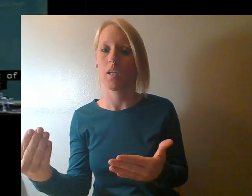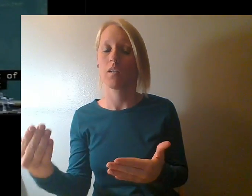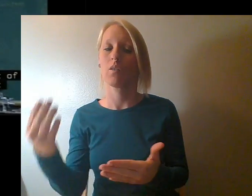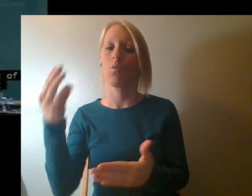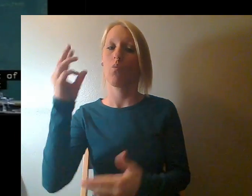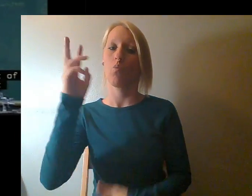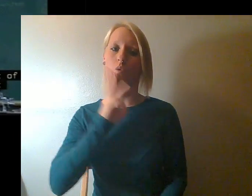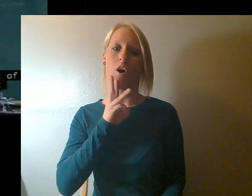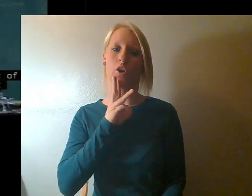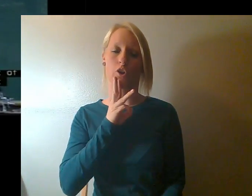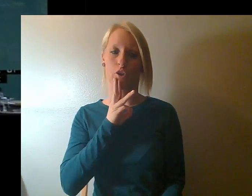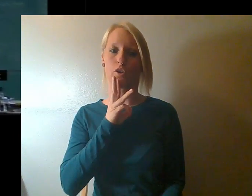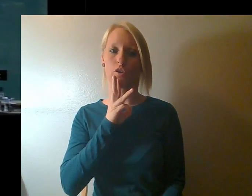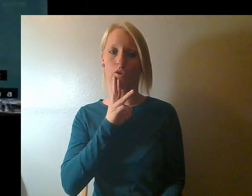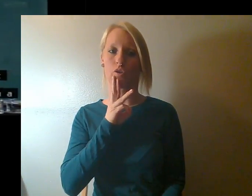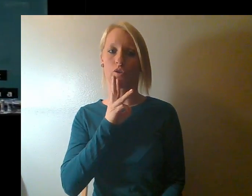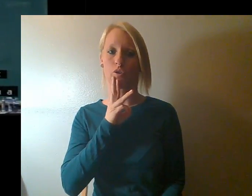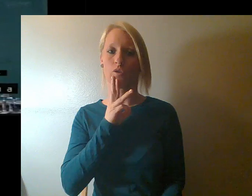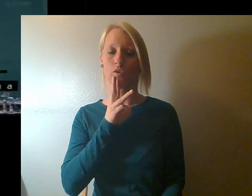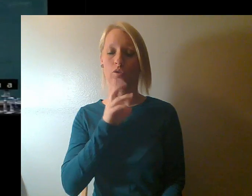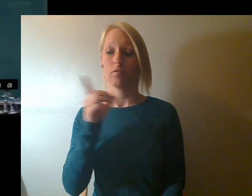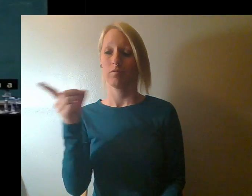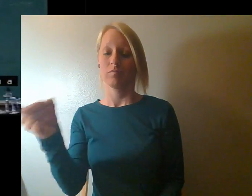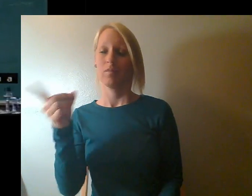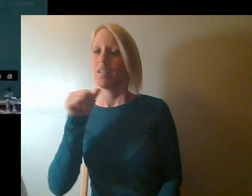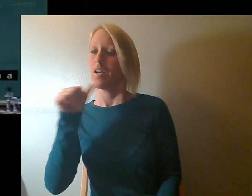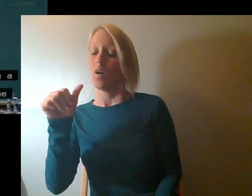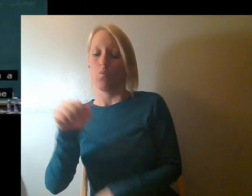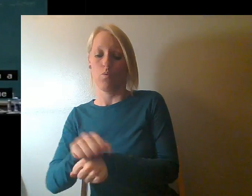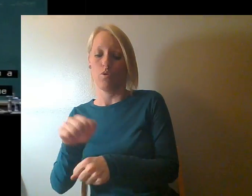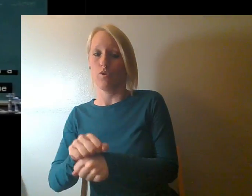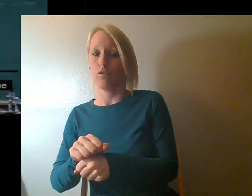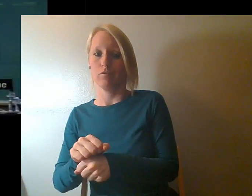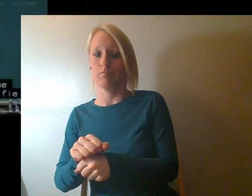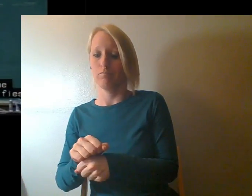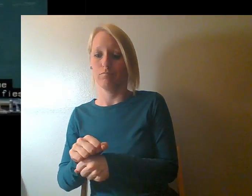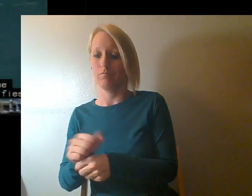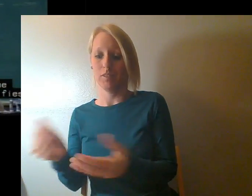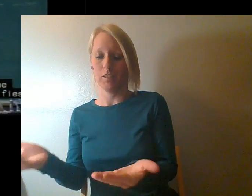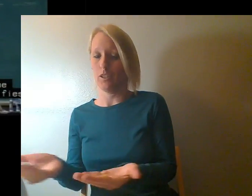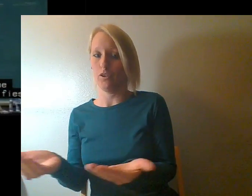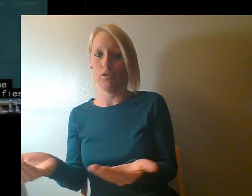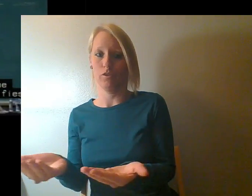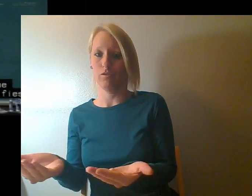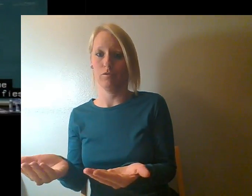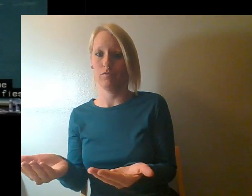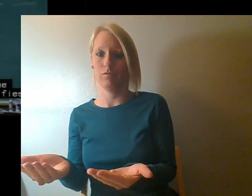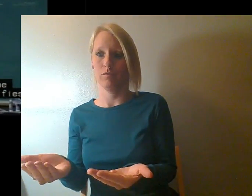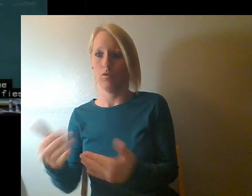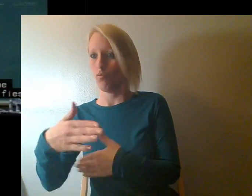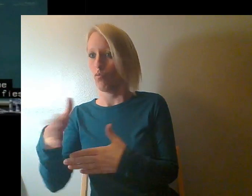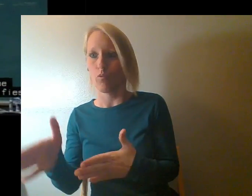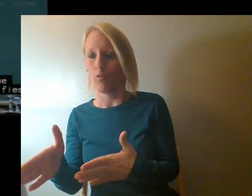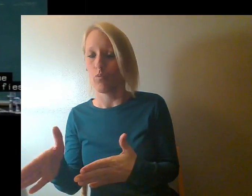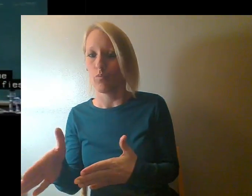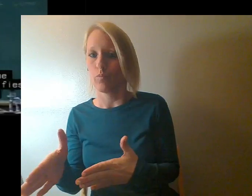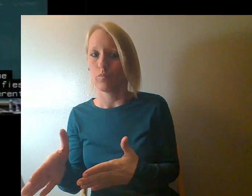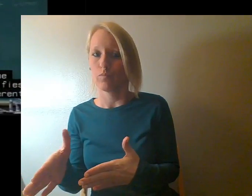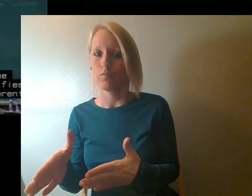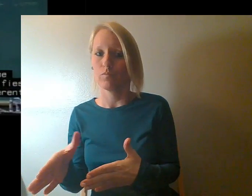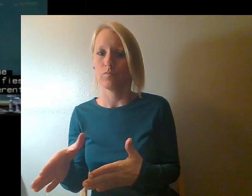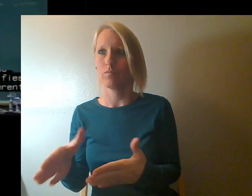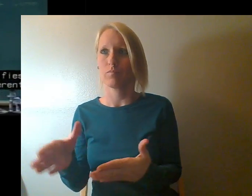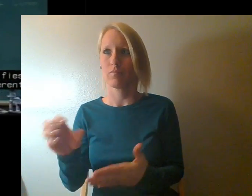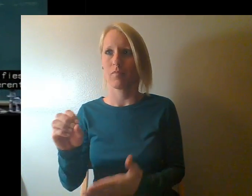All right? And osmosis doesn't work in the room. We don't say if we drop some water on the thing, it osmosifies, all right? It evaporates. That's different.